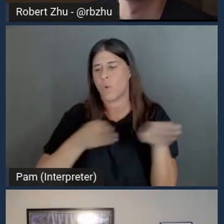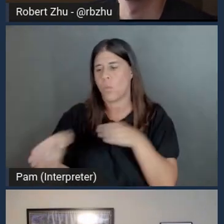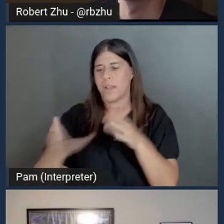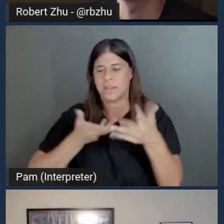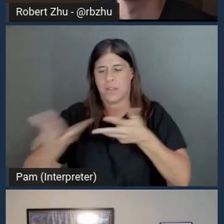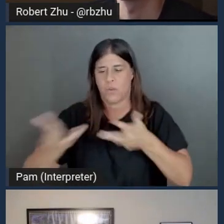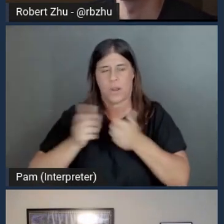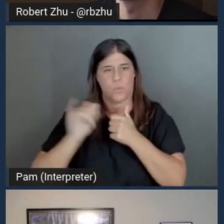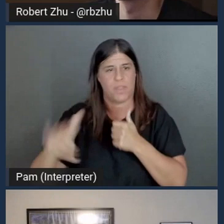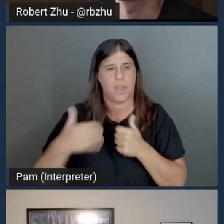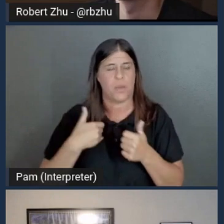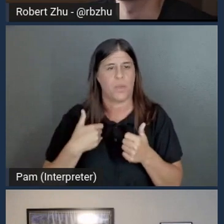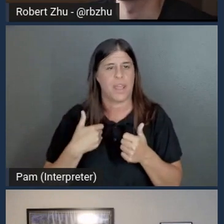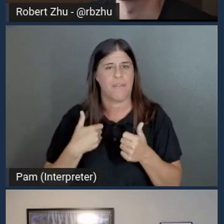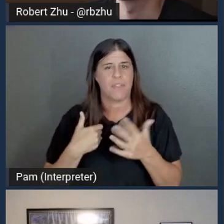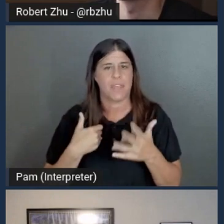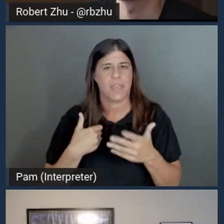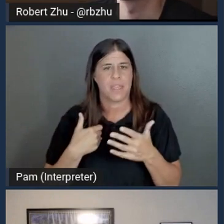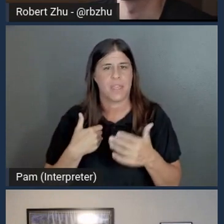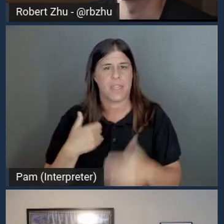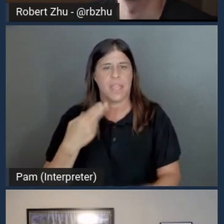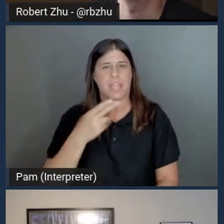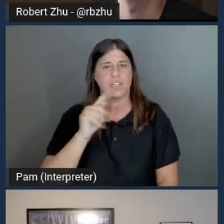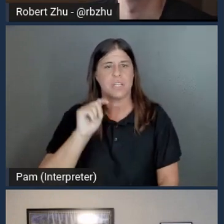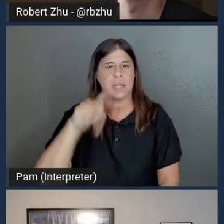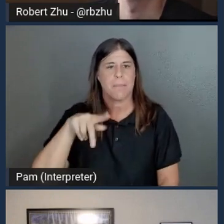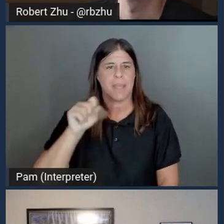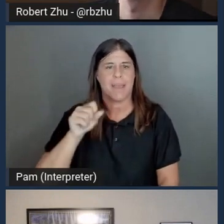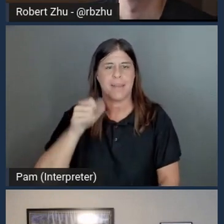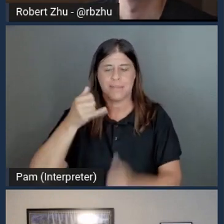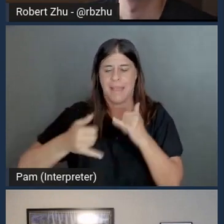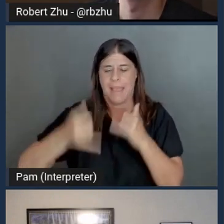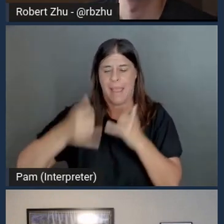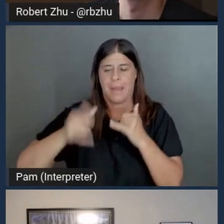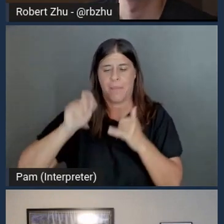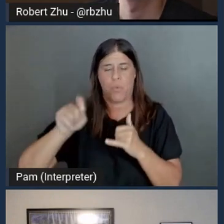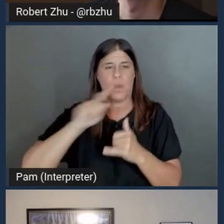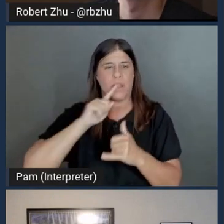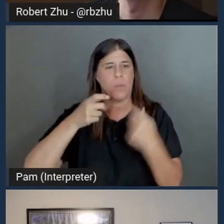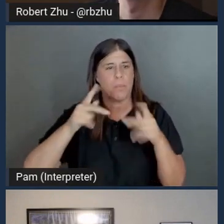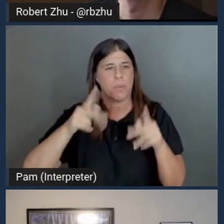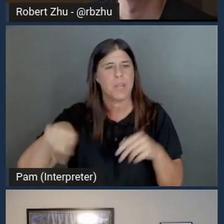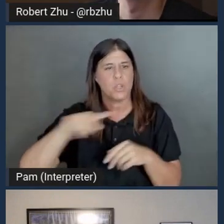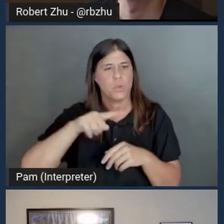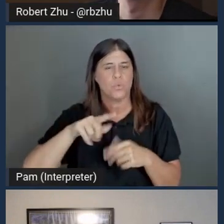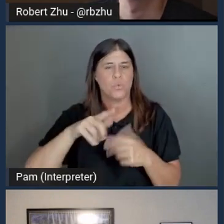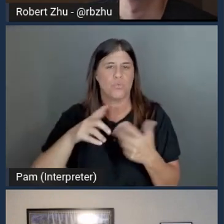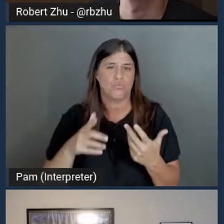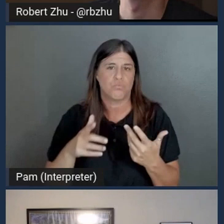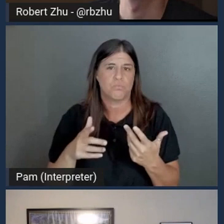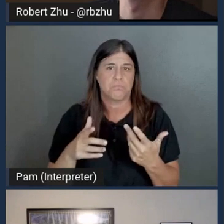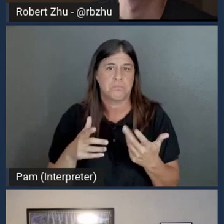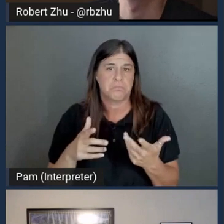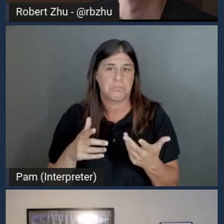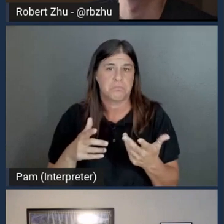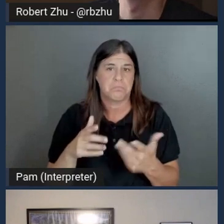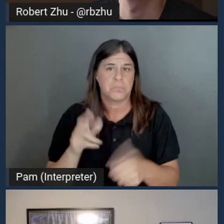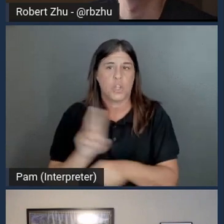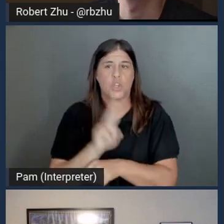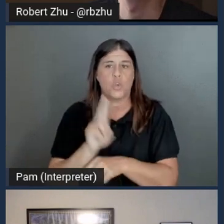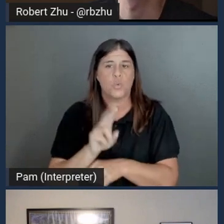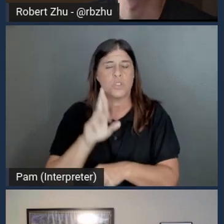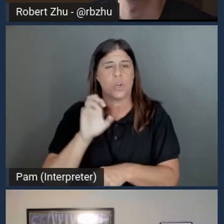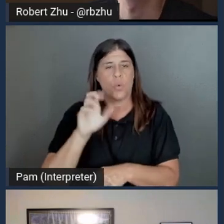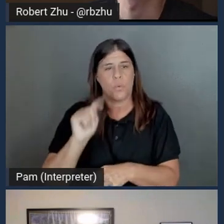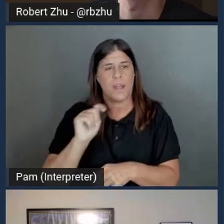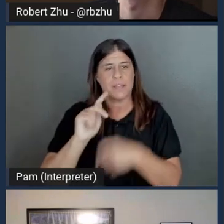it. We have an HTTPS endpoint that basically allows you to use a REST style call to